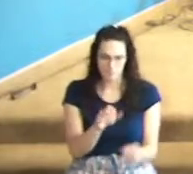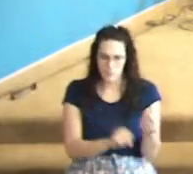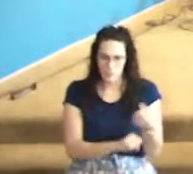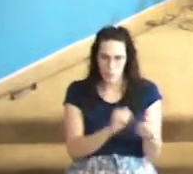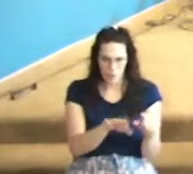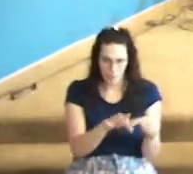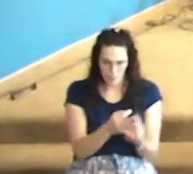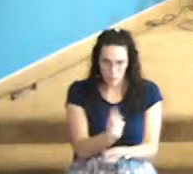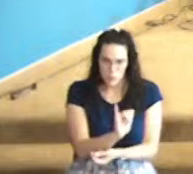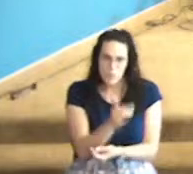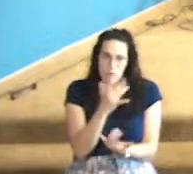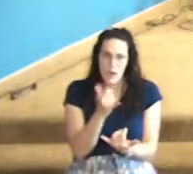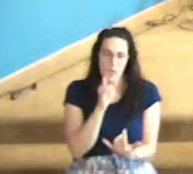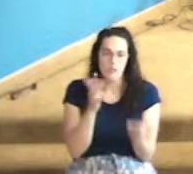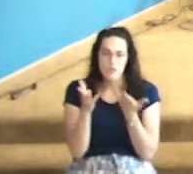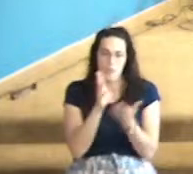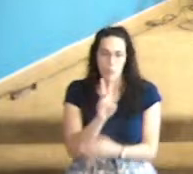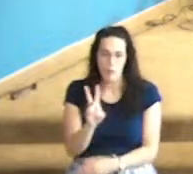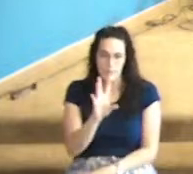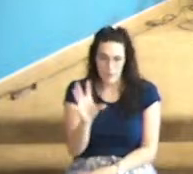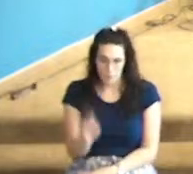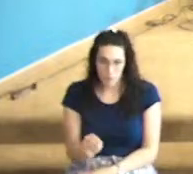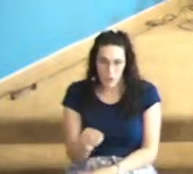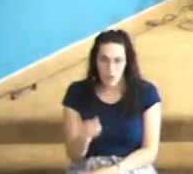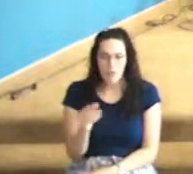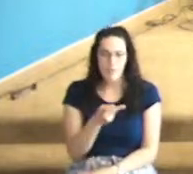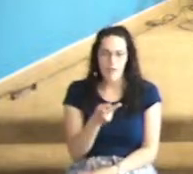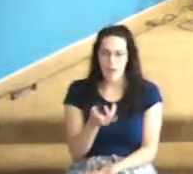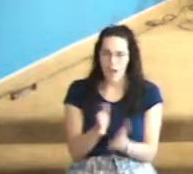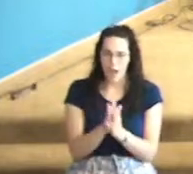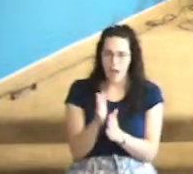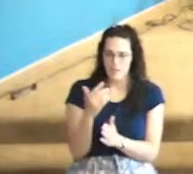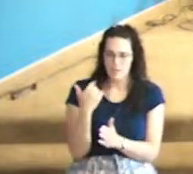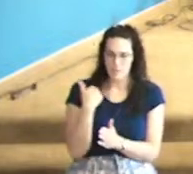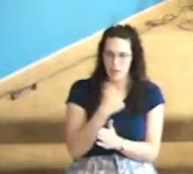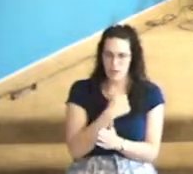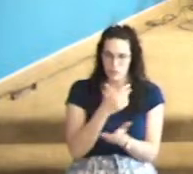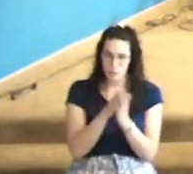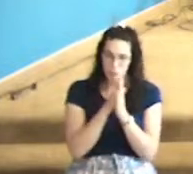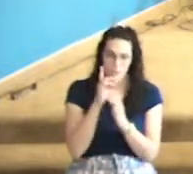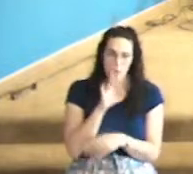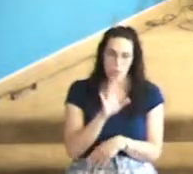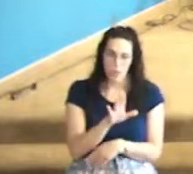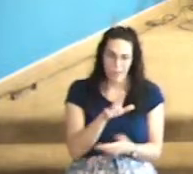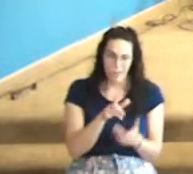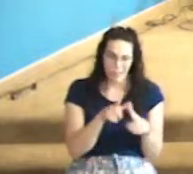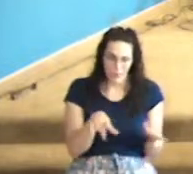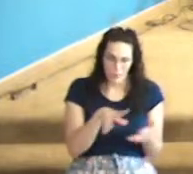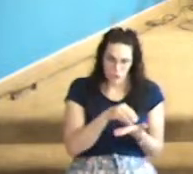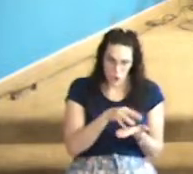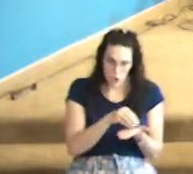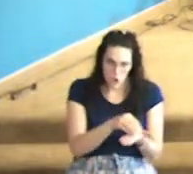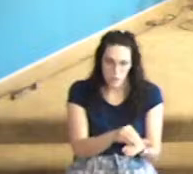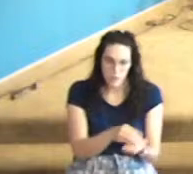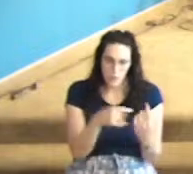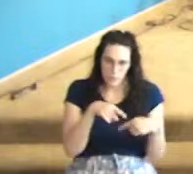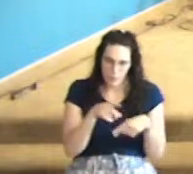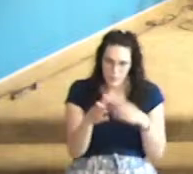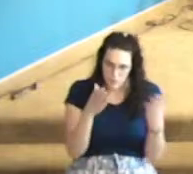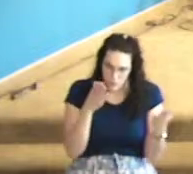Africa. Alex and Lauren have asked for us to be praying for language learning as they serve,